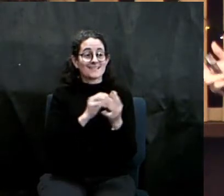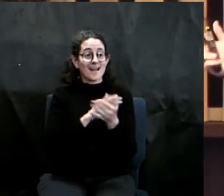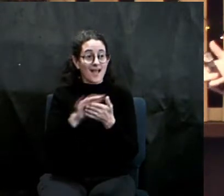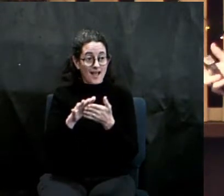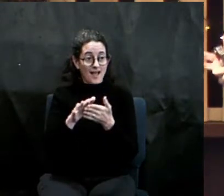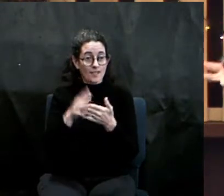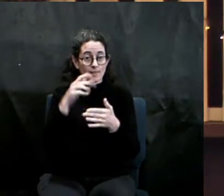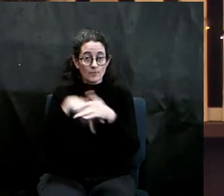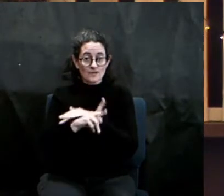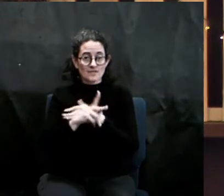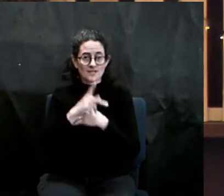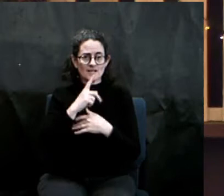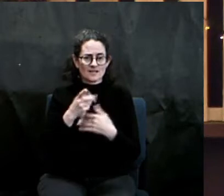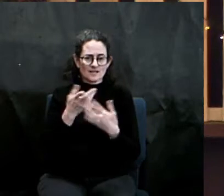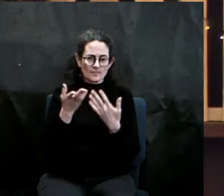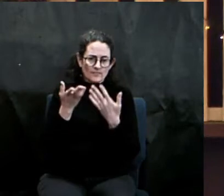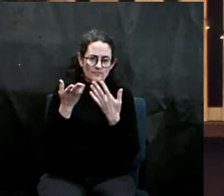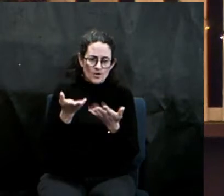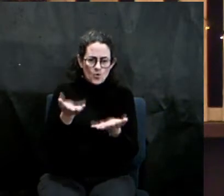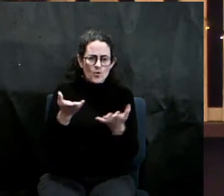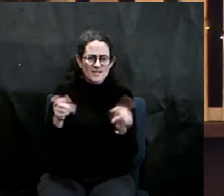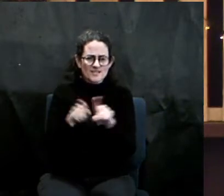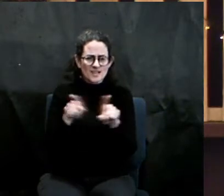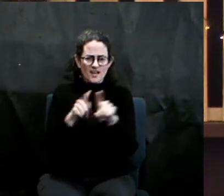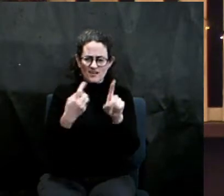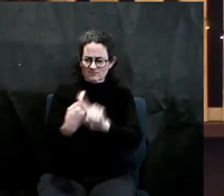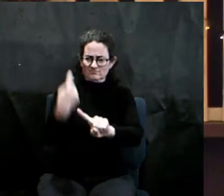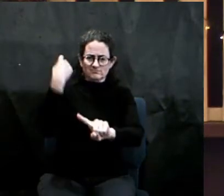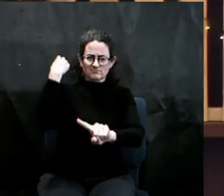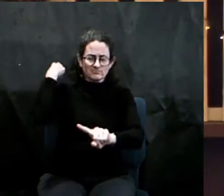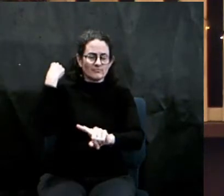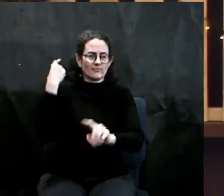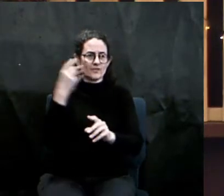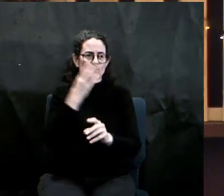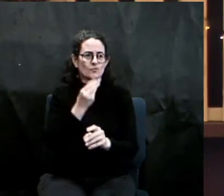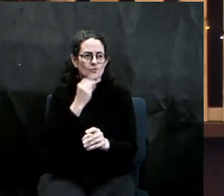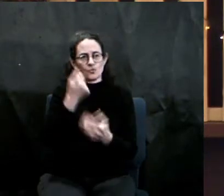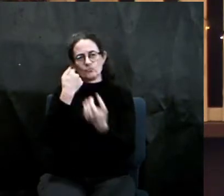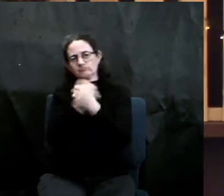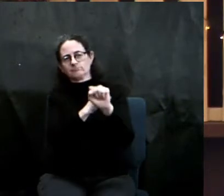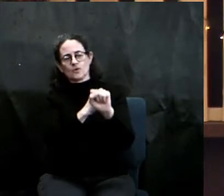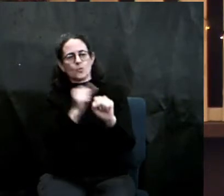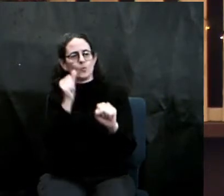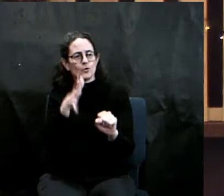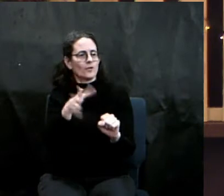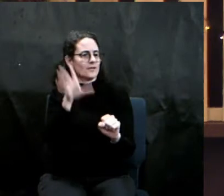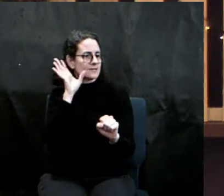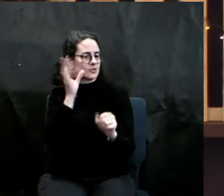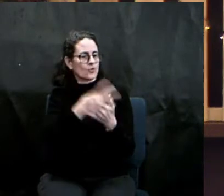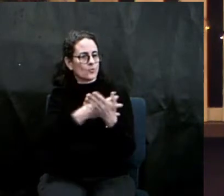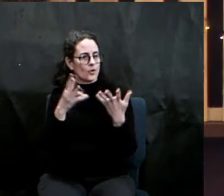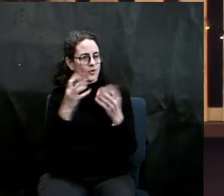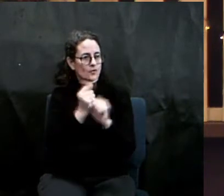are acting just like their forefathers did, their forefathers who refused to listen to the word of God